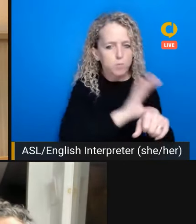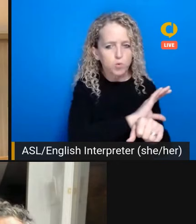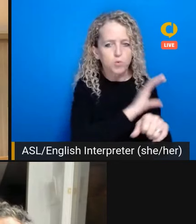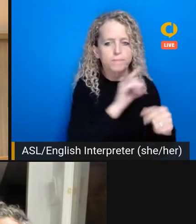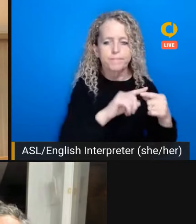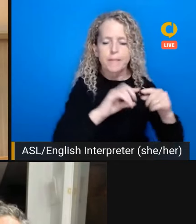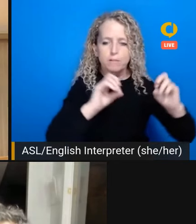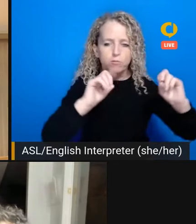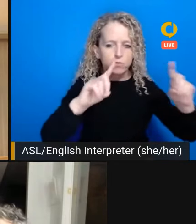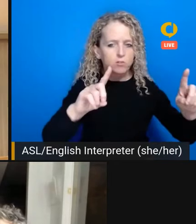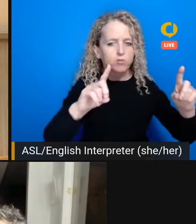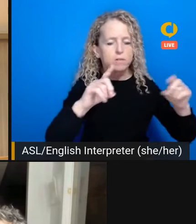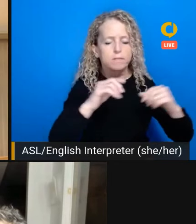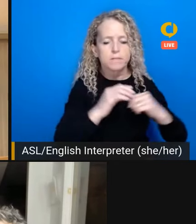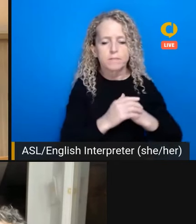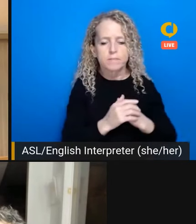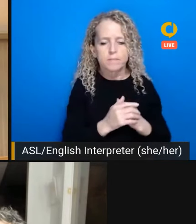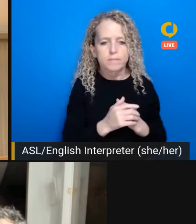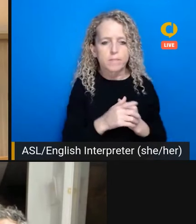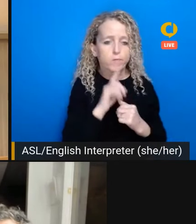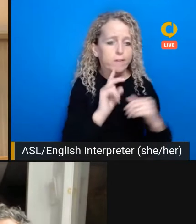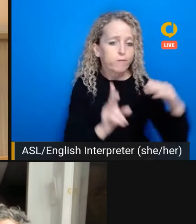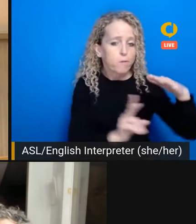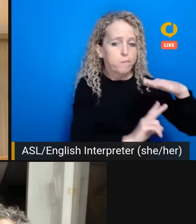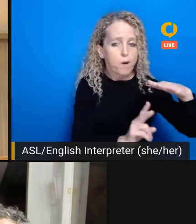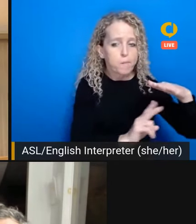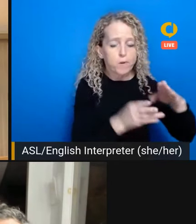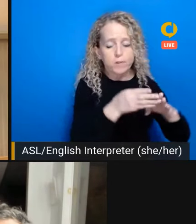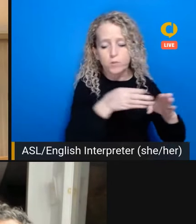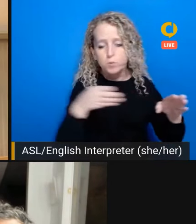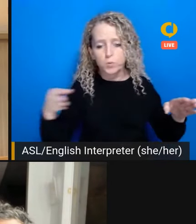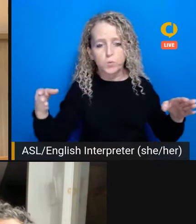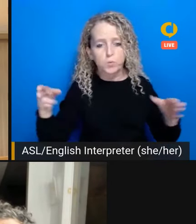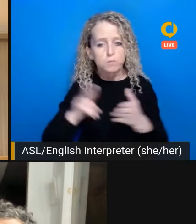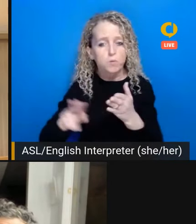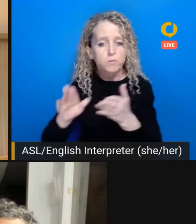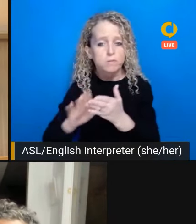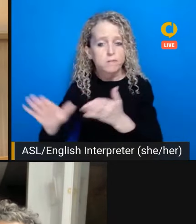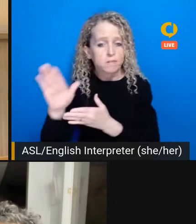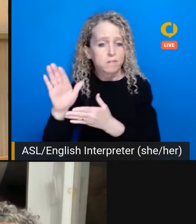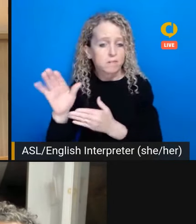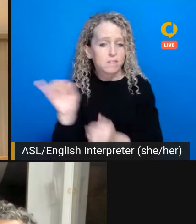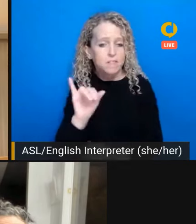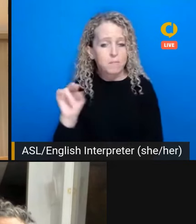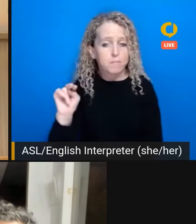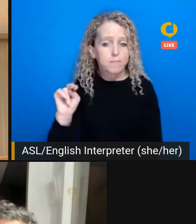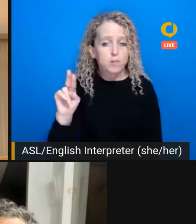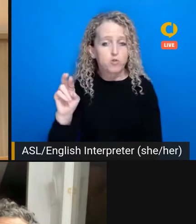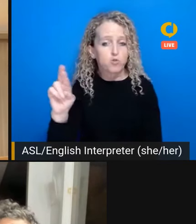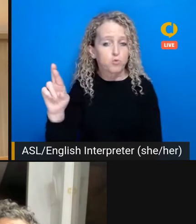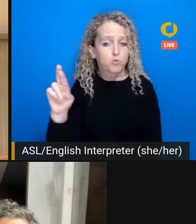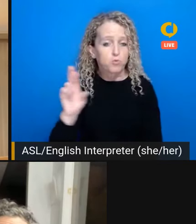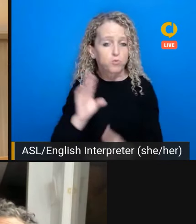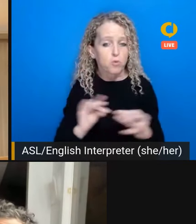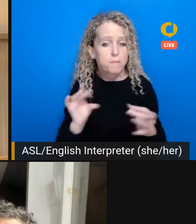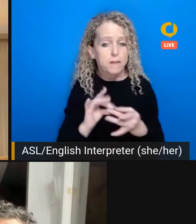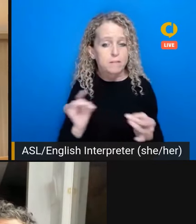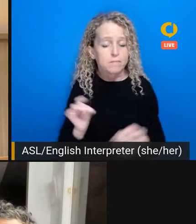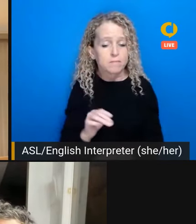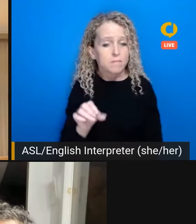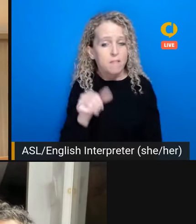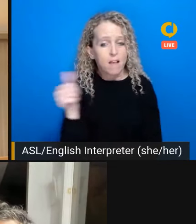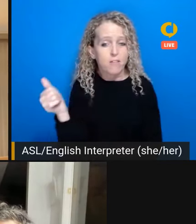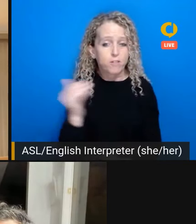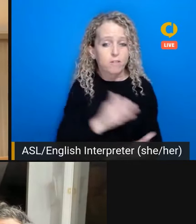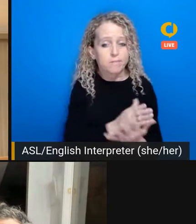you know, through primary school into secondary school and into post-secondary in other domains. I once was a